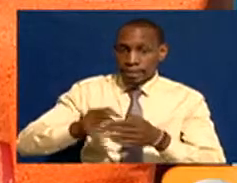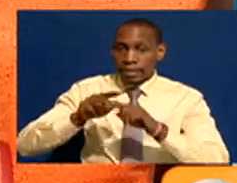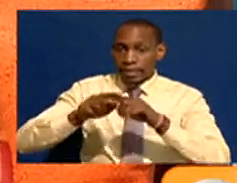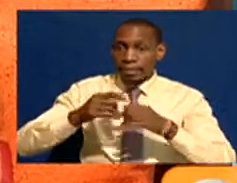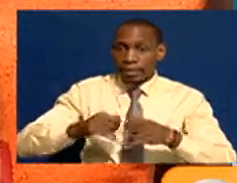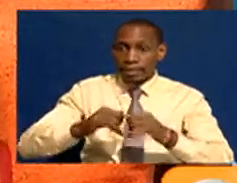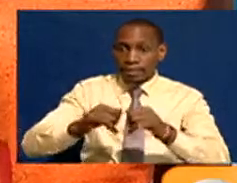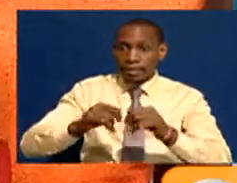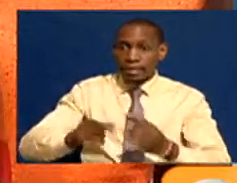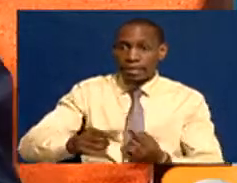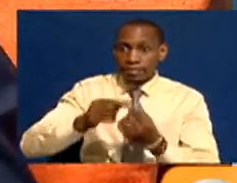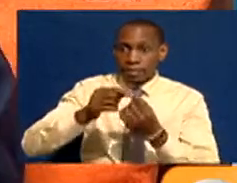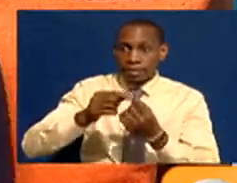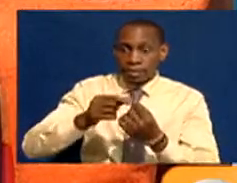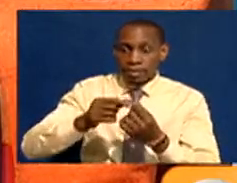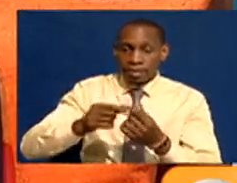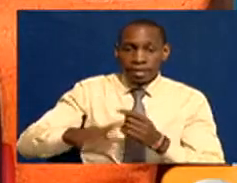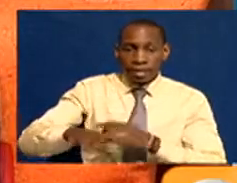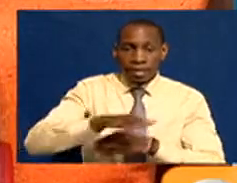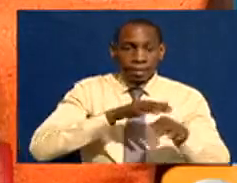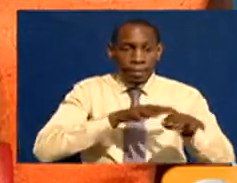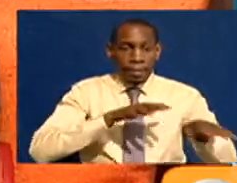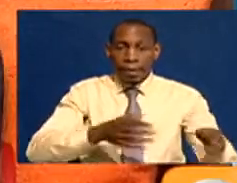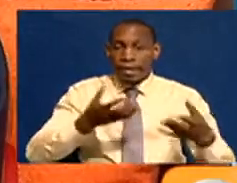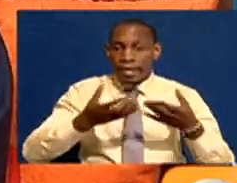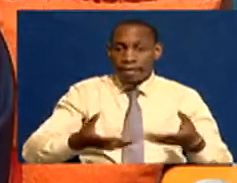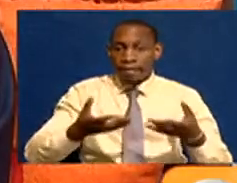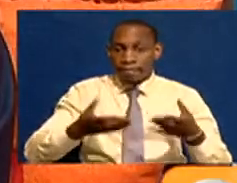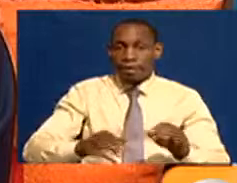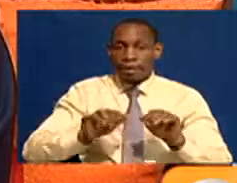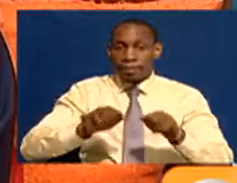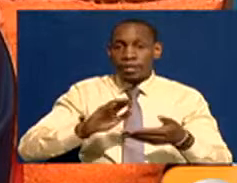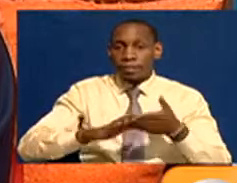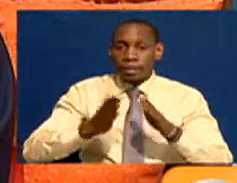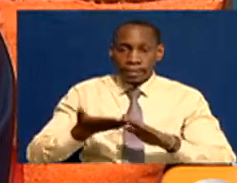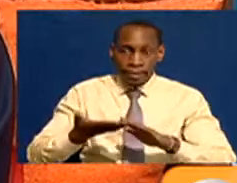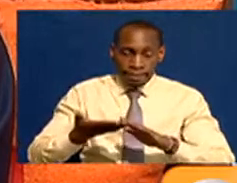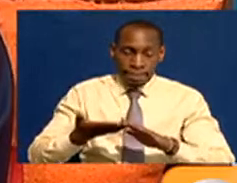and particularly in the most congested areas, can become